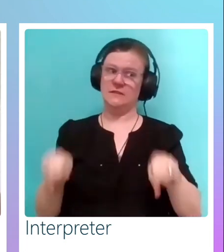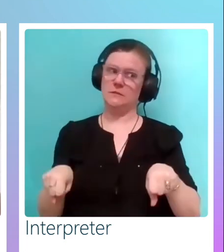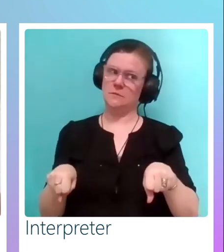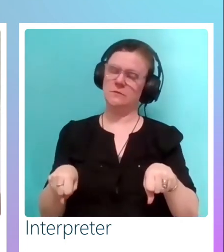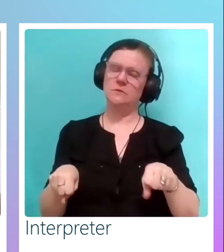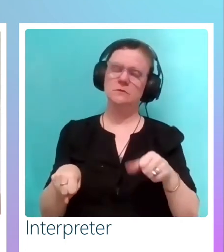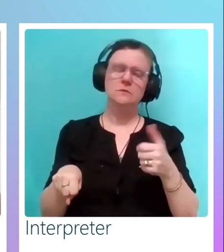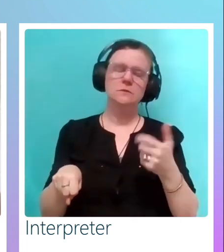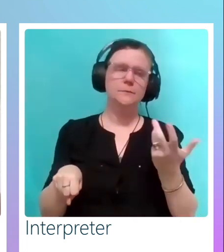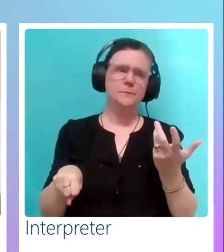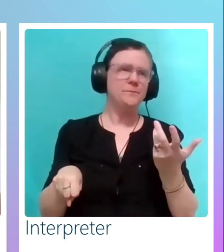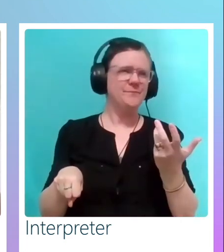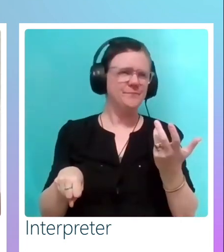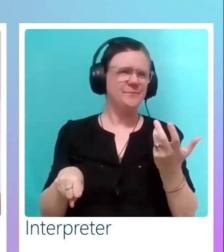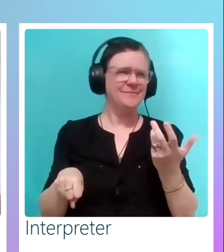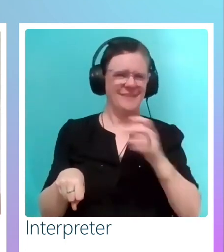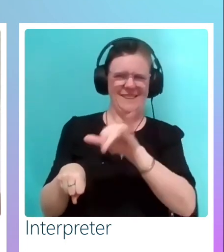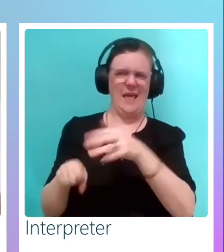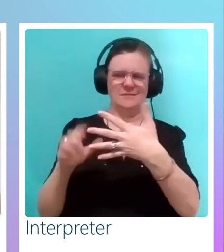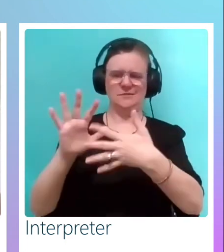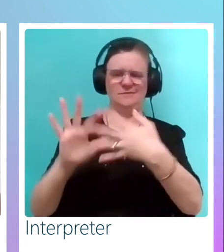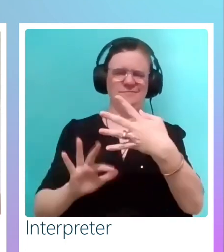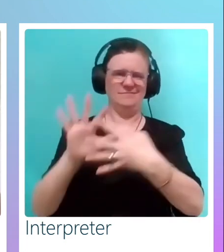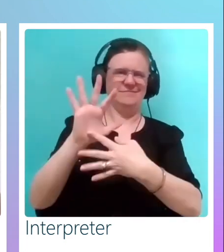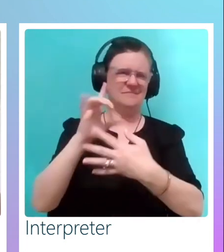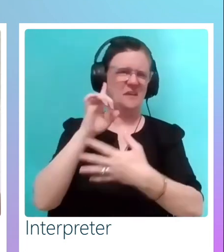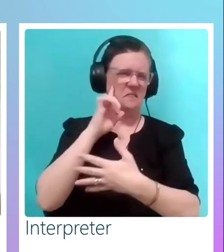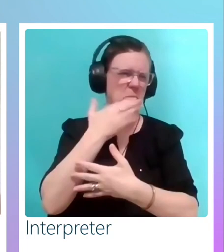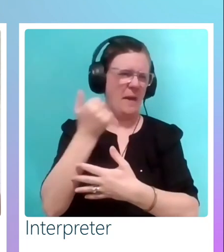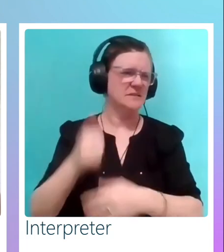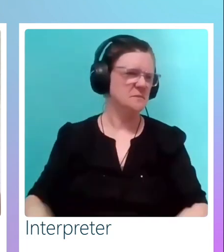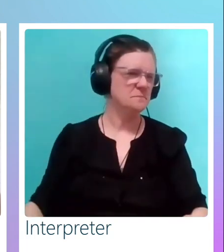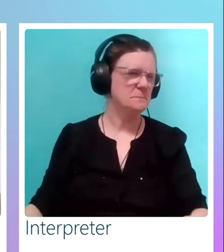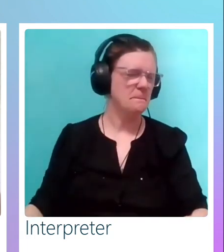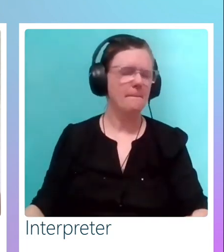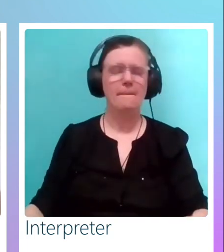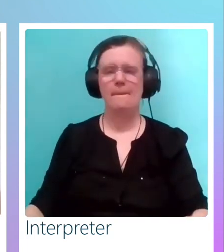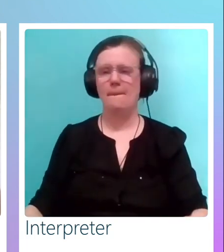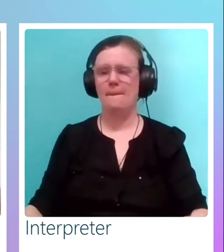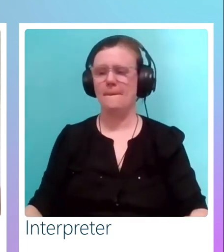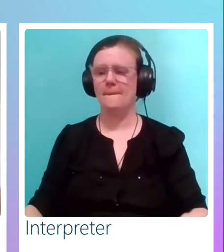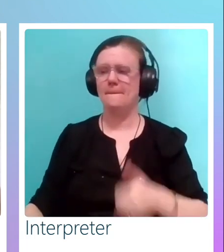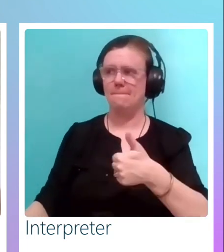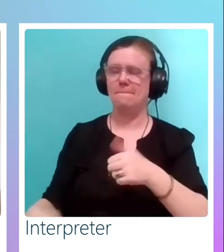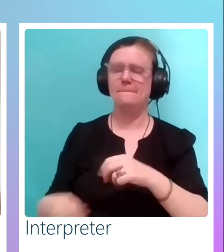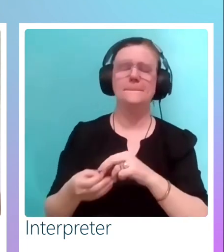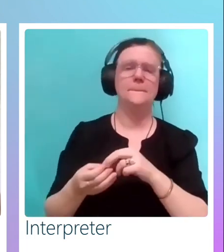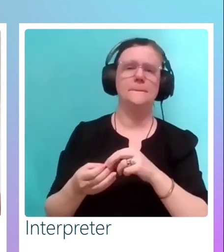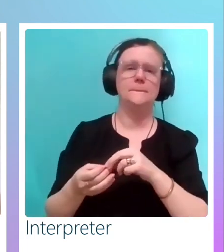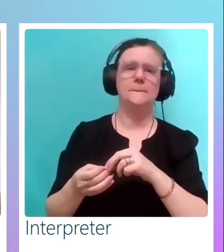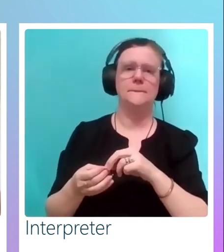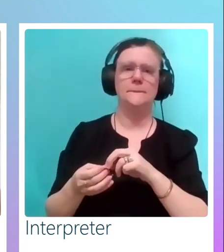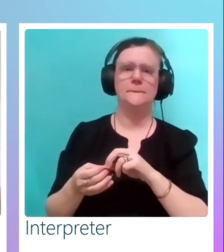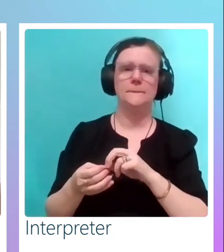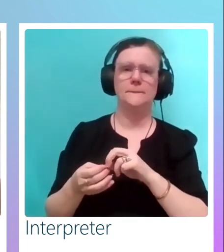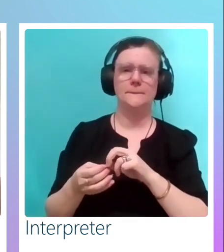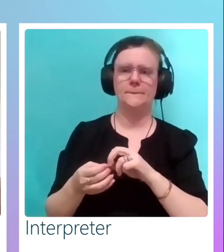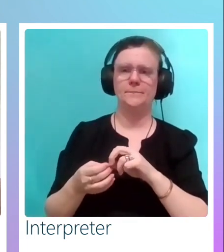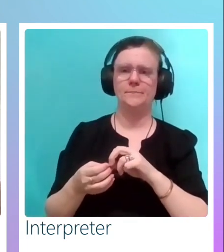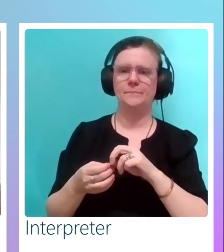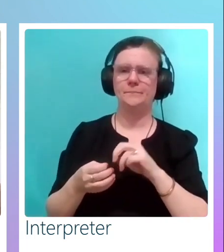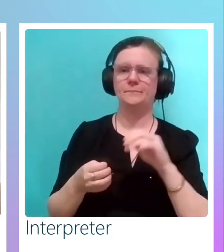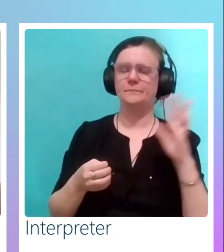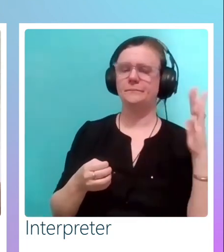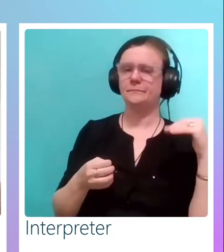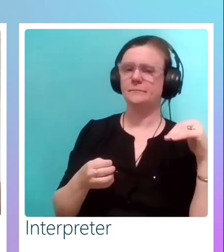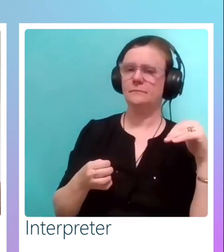that. So those are sort of main places I'd say to go look. Yeah. Excellent. All right, got another question